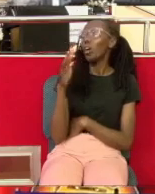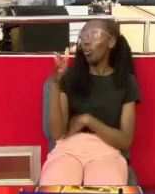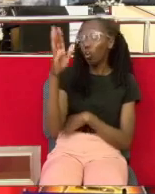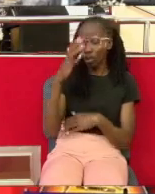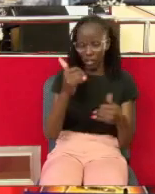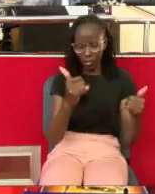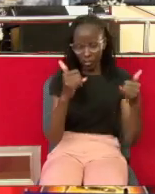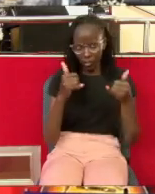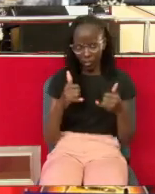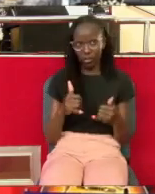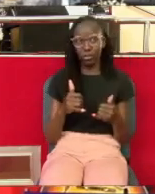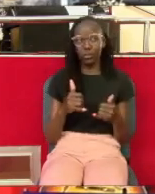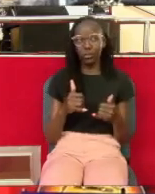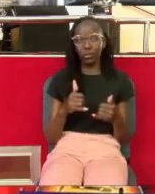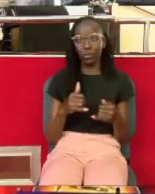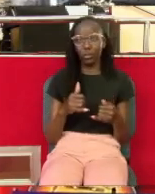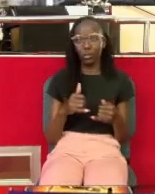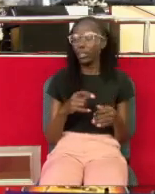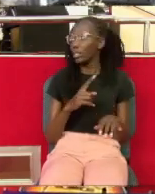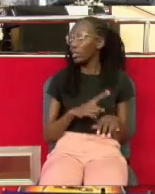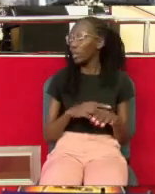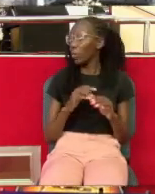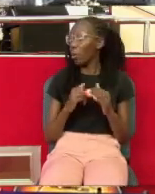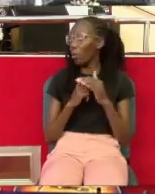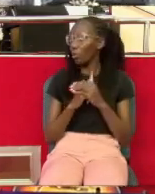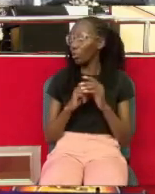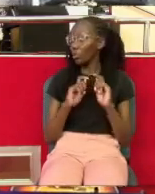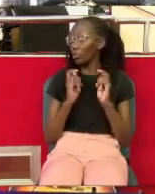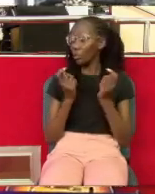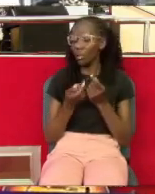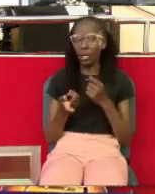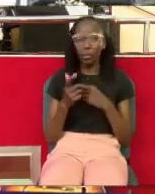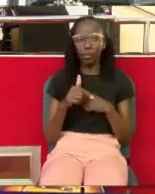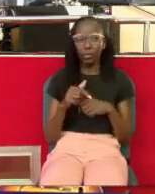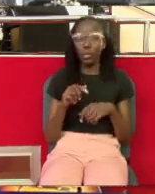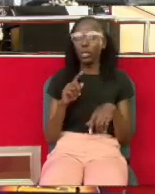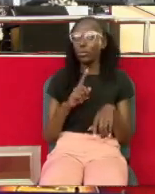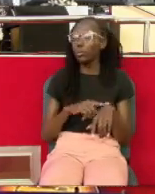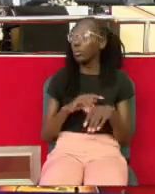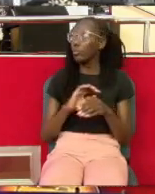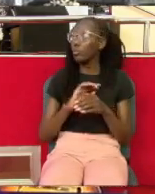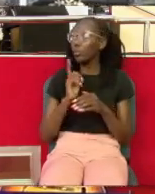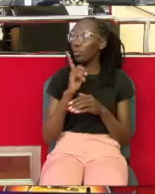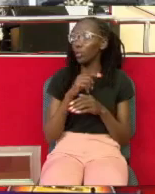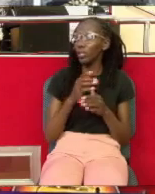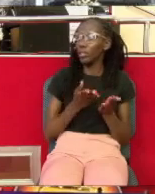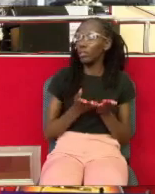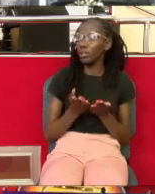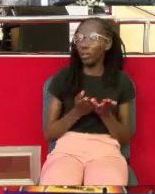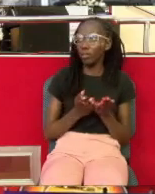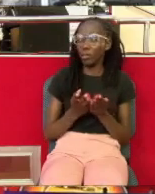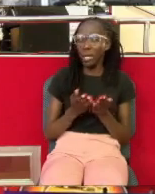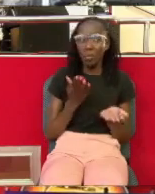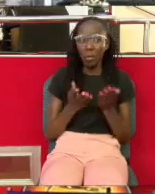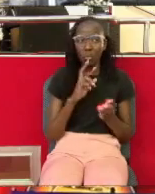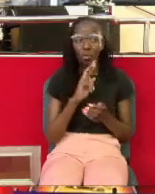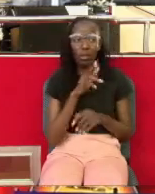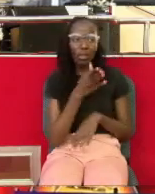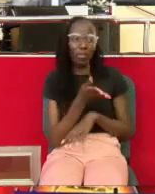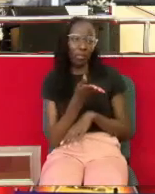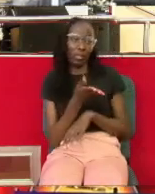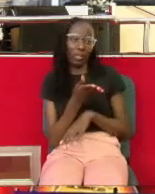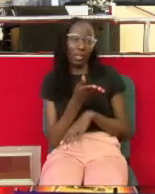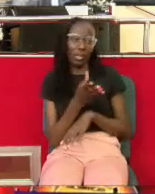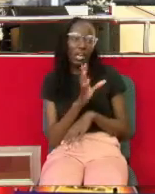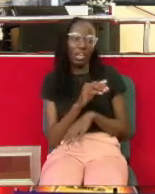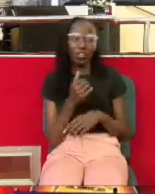the worship leader comes to help us close the service, you could be there. And maybe you are in the many